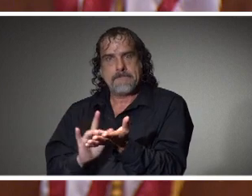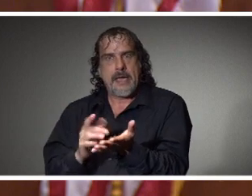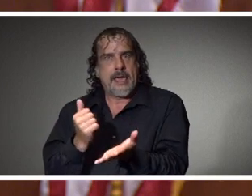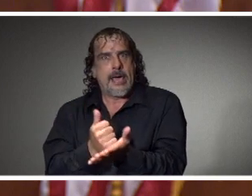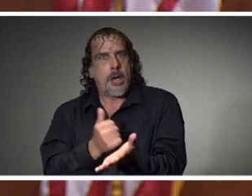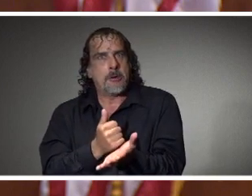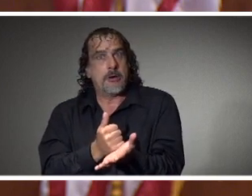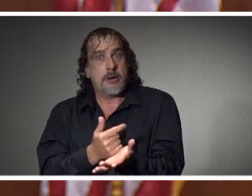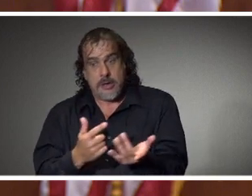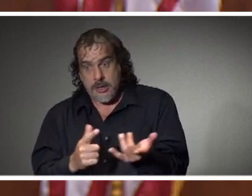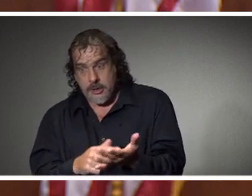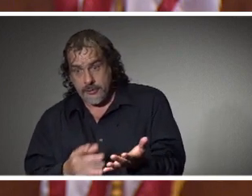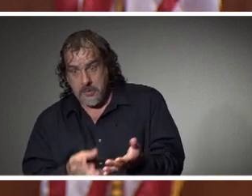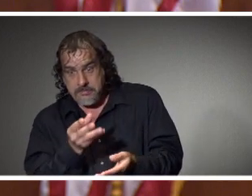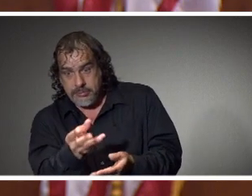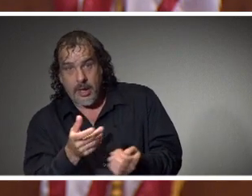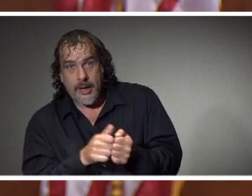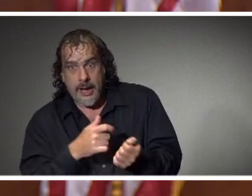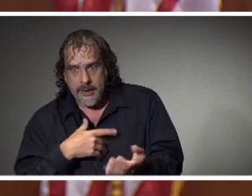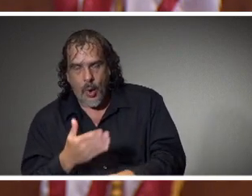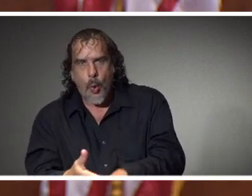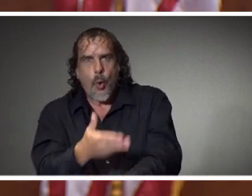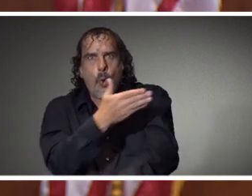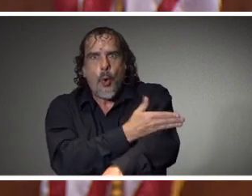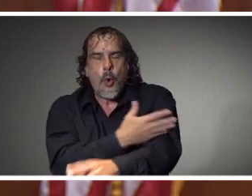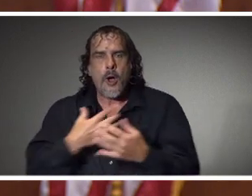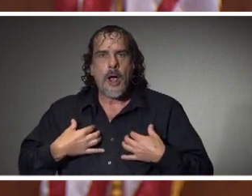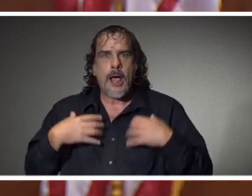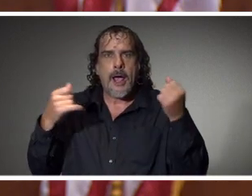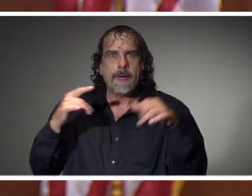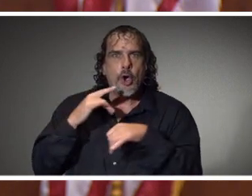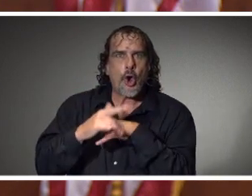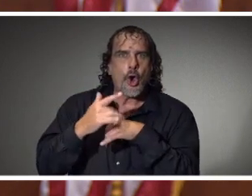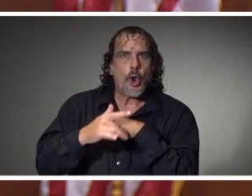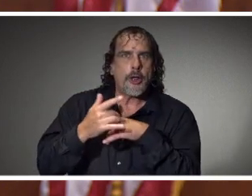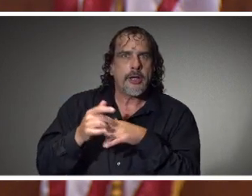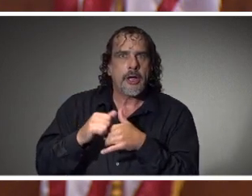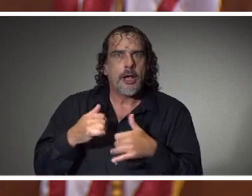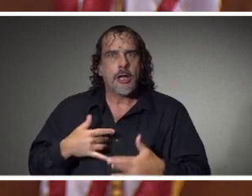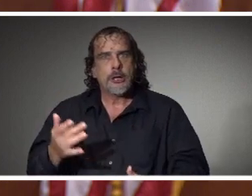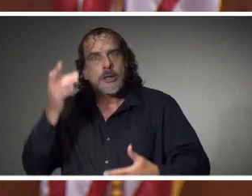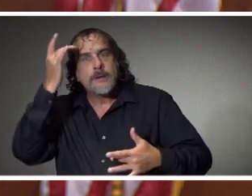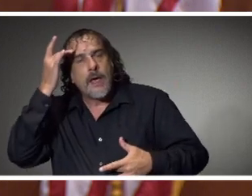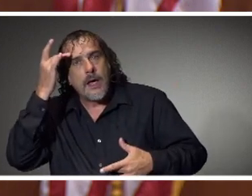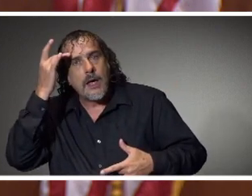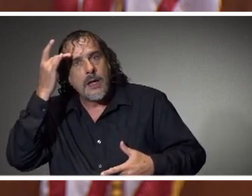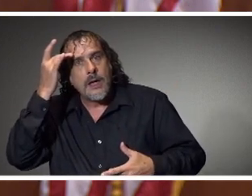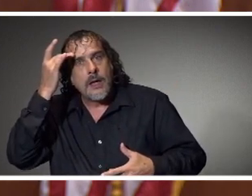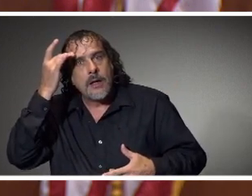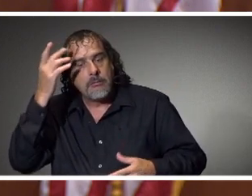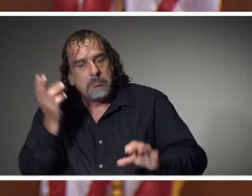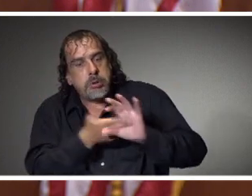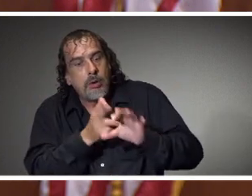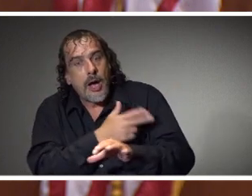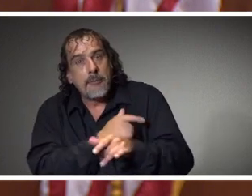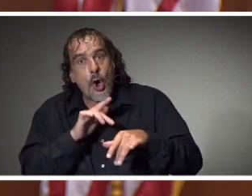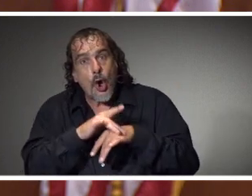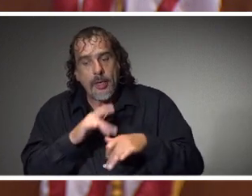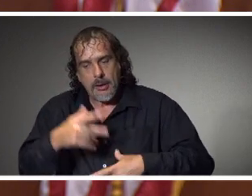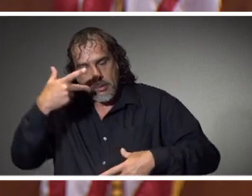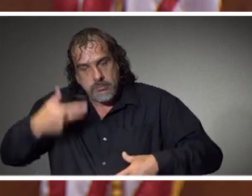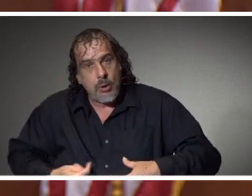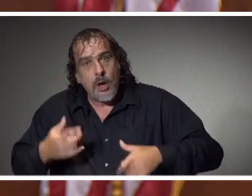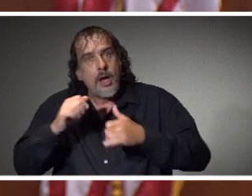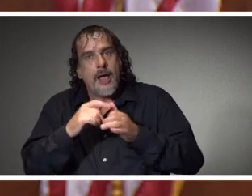particularly if they can get that drug in the early hours of them actually being admitted to the hospital. And so